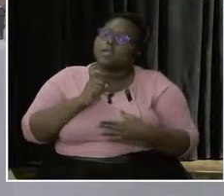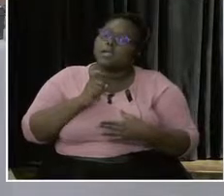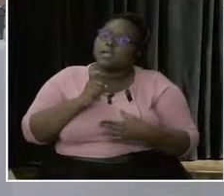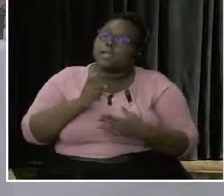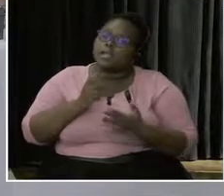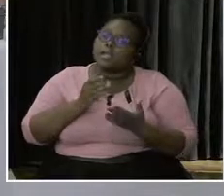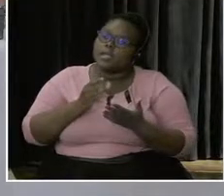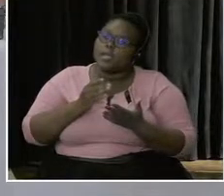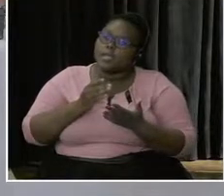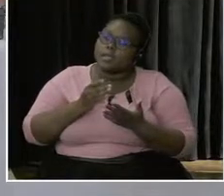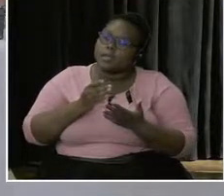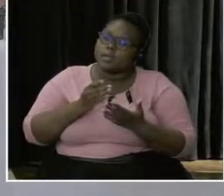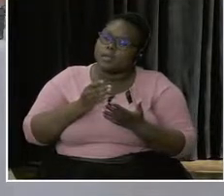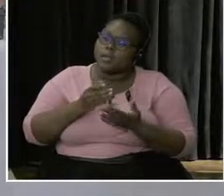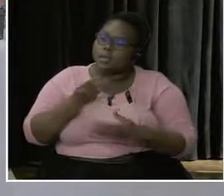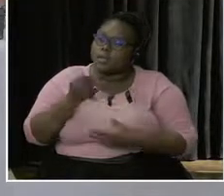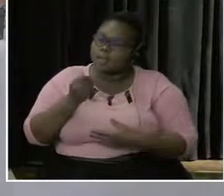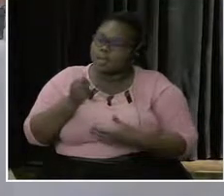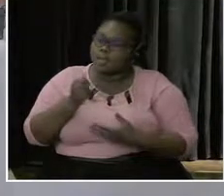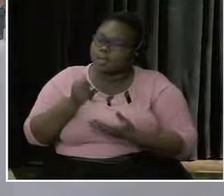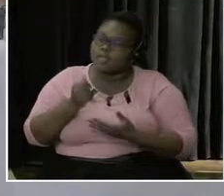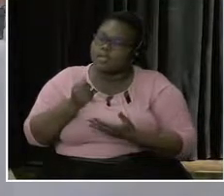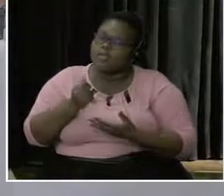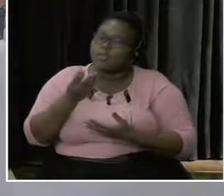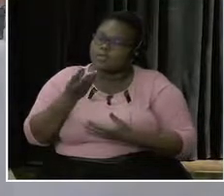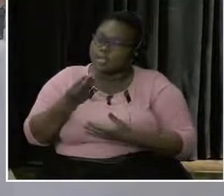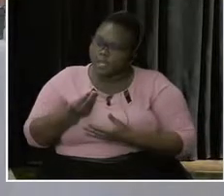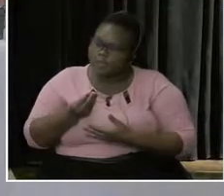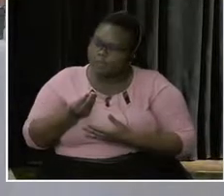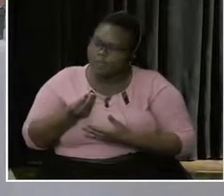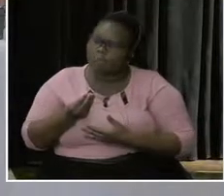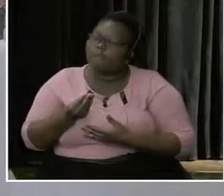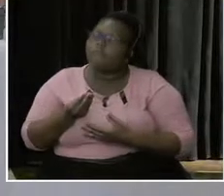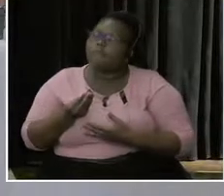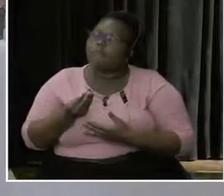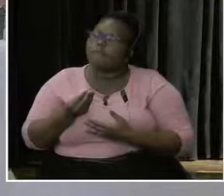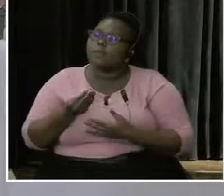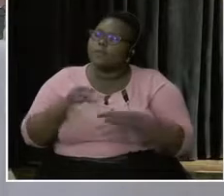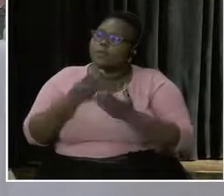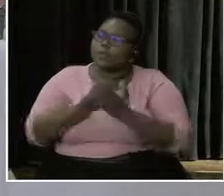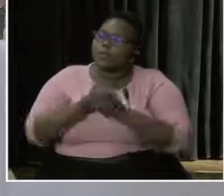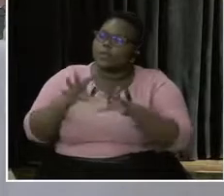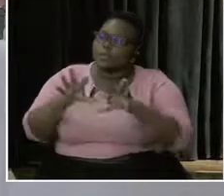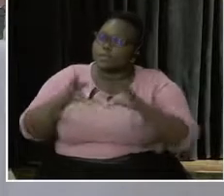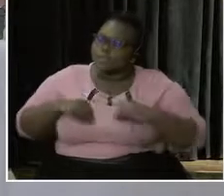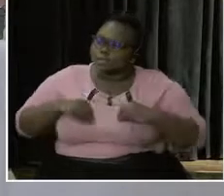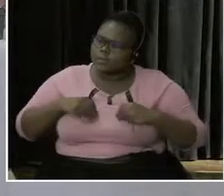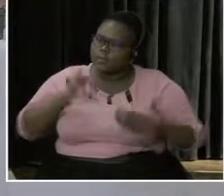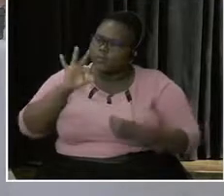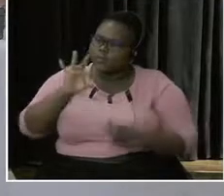of the budget, which an accepted variance of 3%